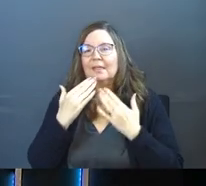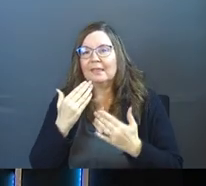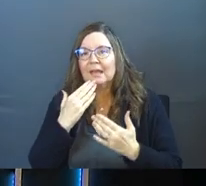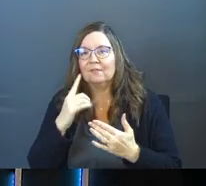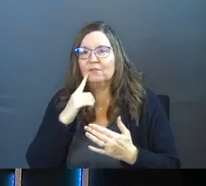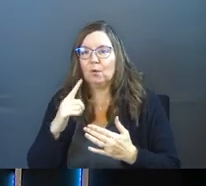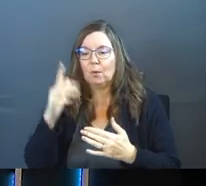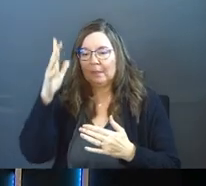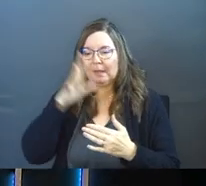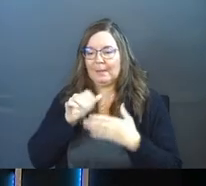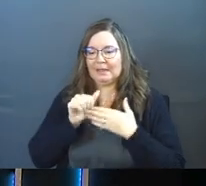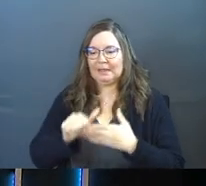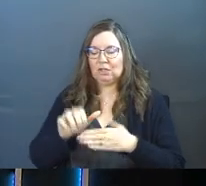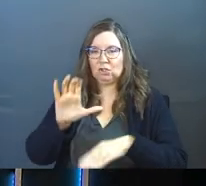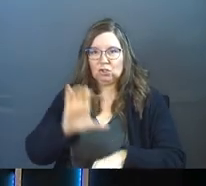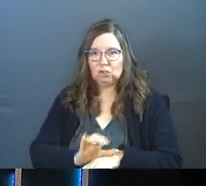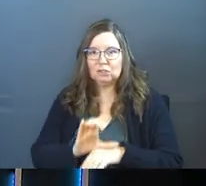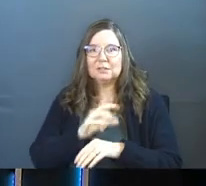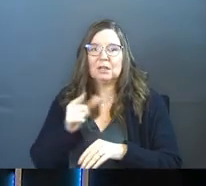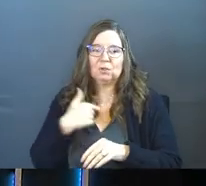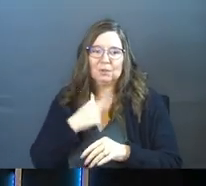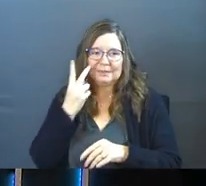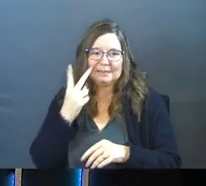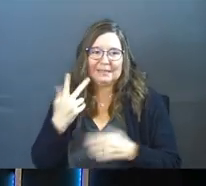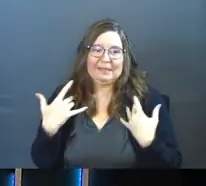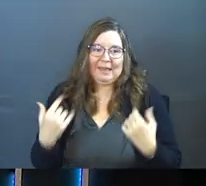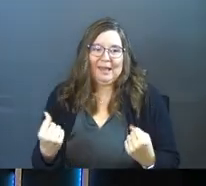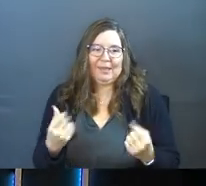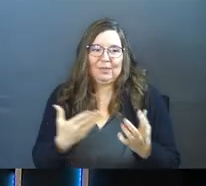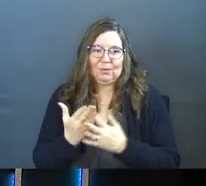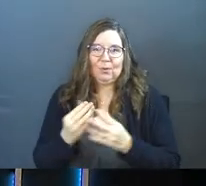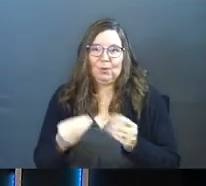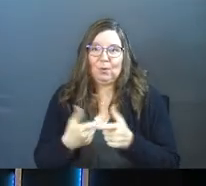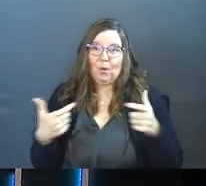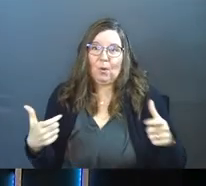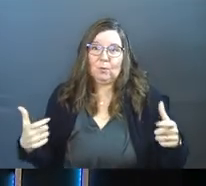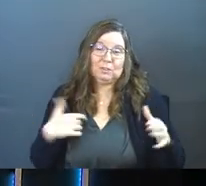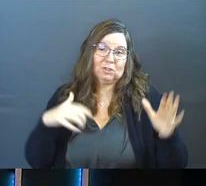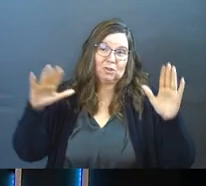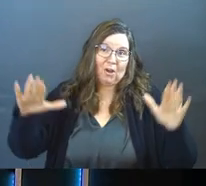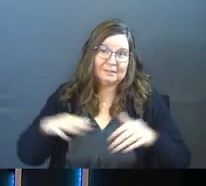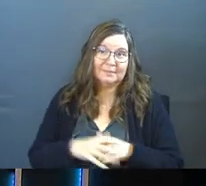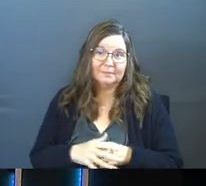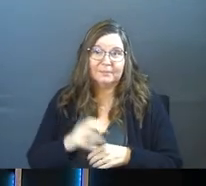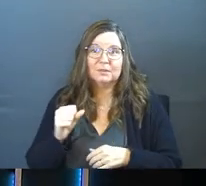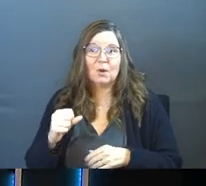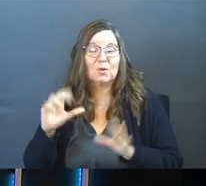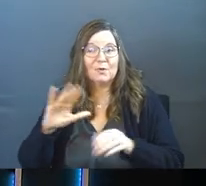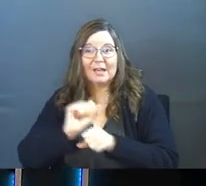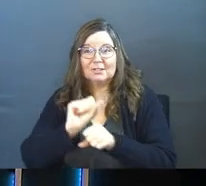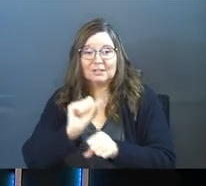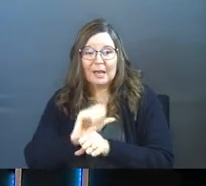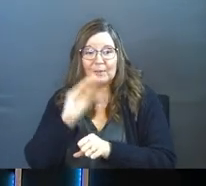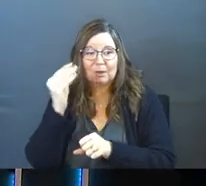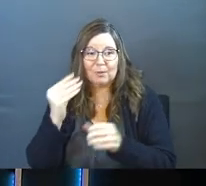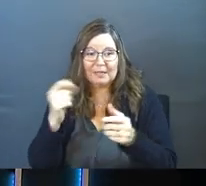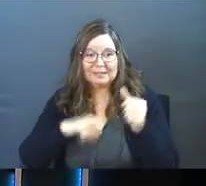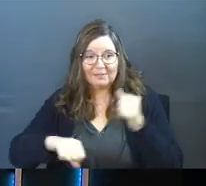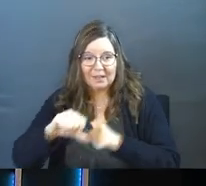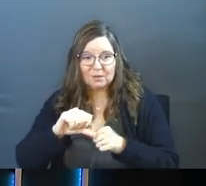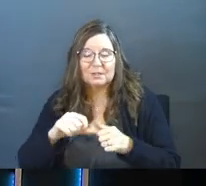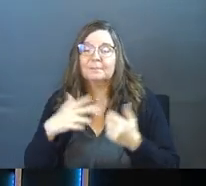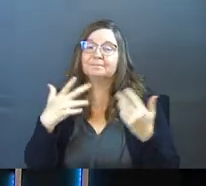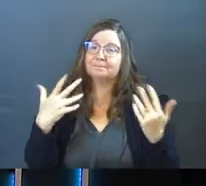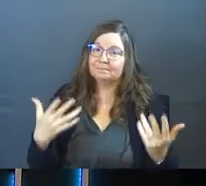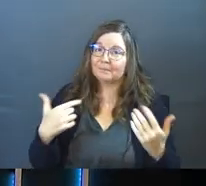thankful for the men that are leading your guys' church. And you can see the health through the growth, which is awesome. So great job, Grace Fellowship.